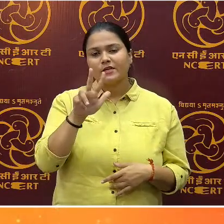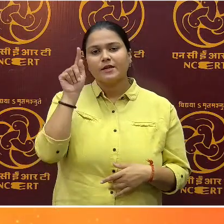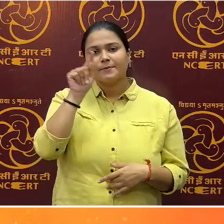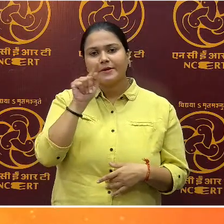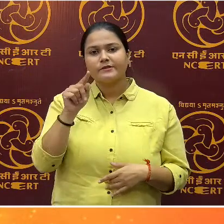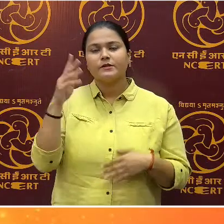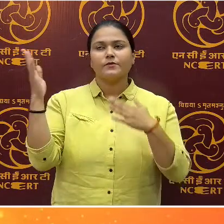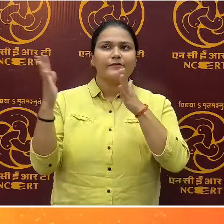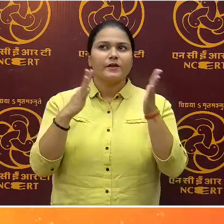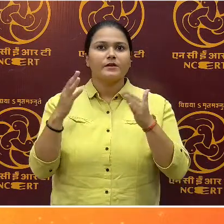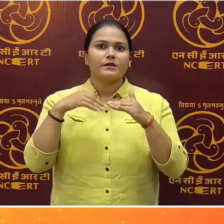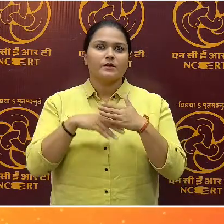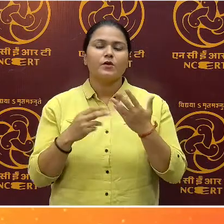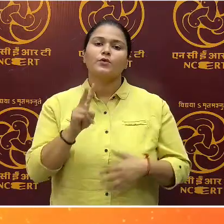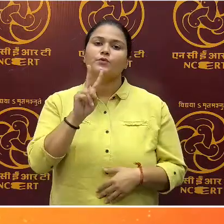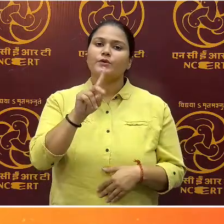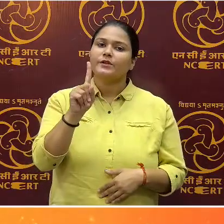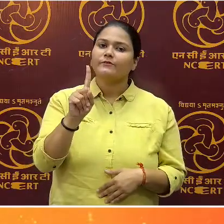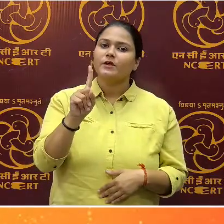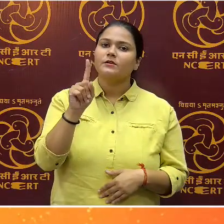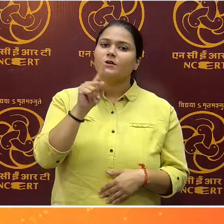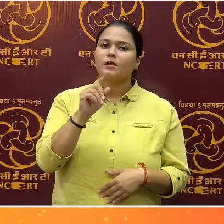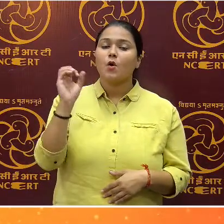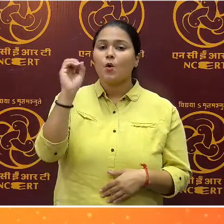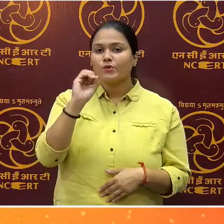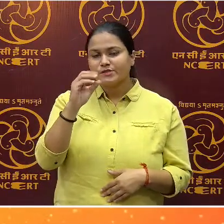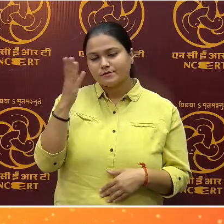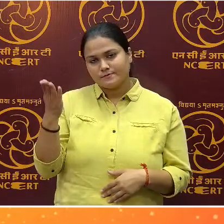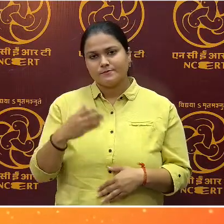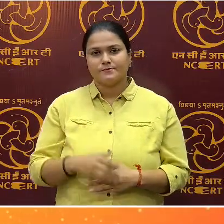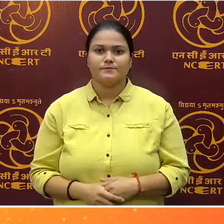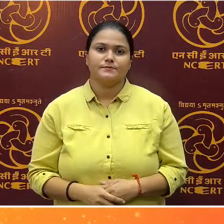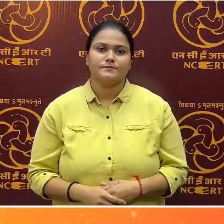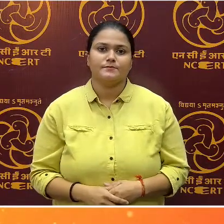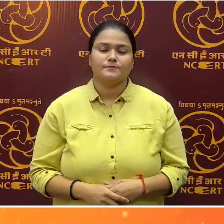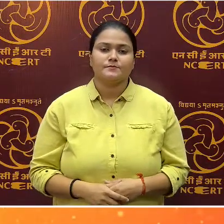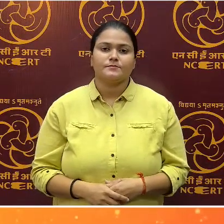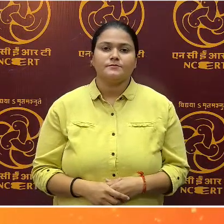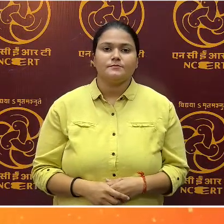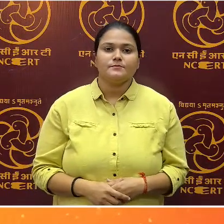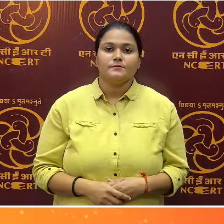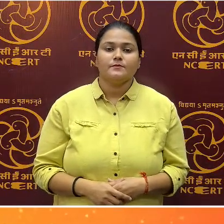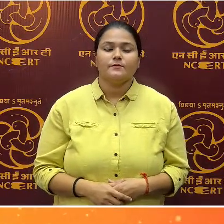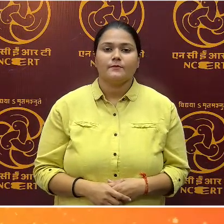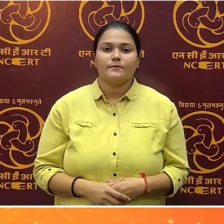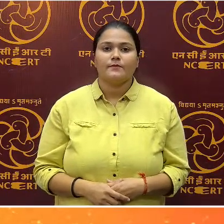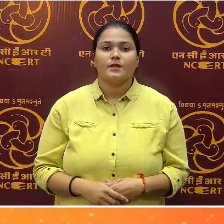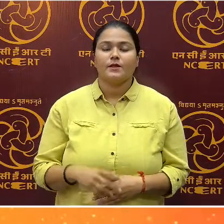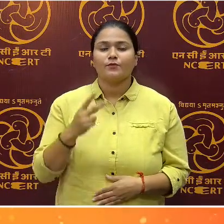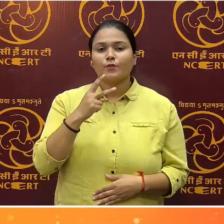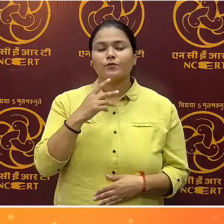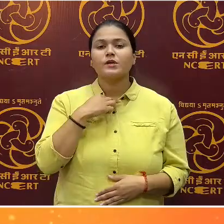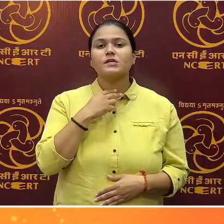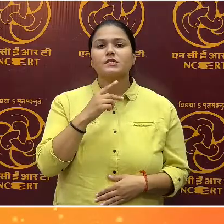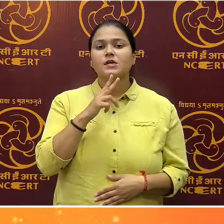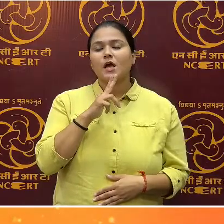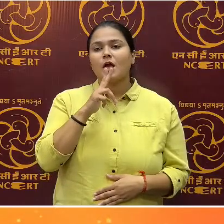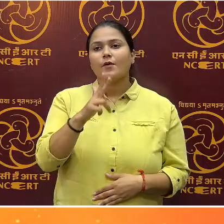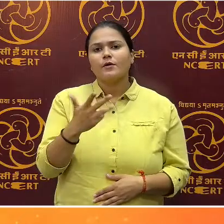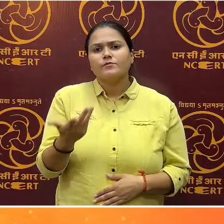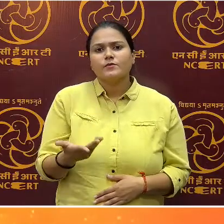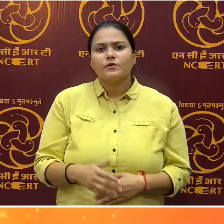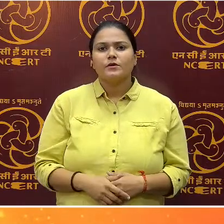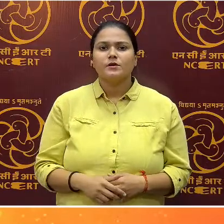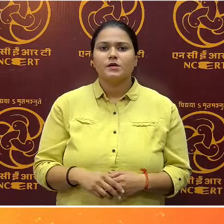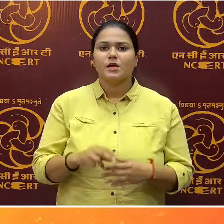present and 21% of oxygen is present. So we can, in that term, we can say that nitrogen acts